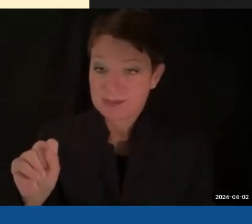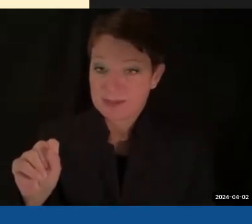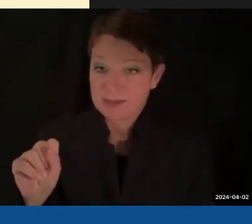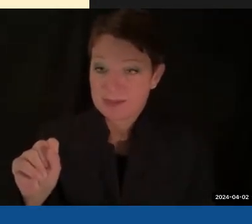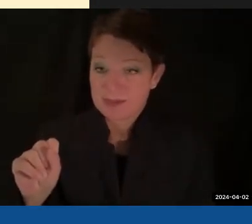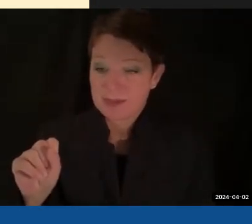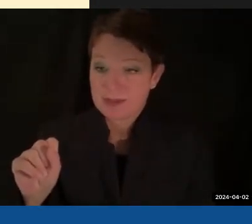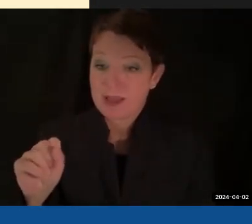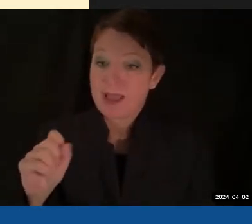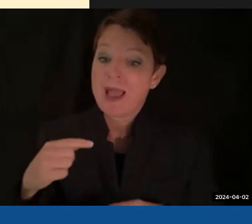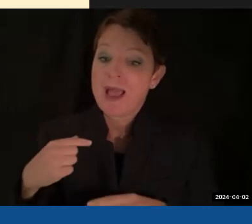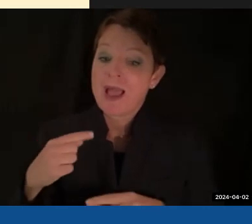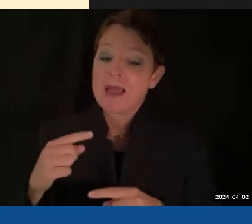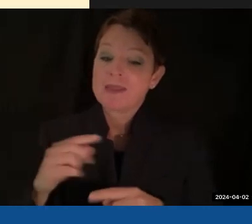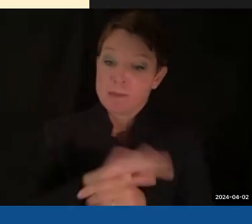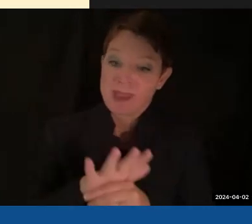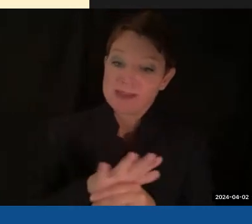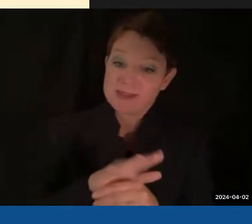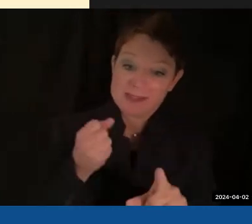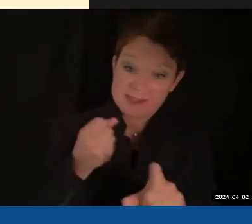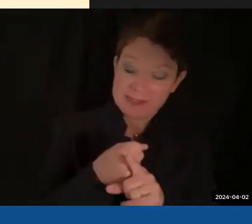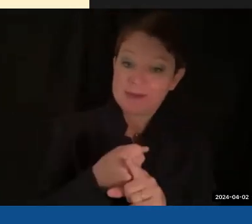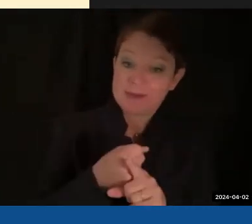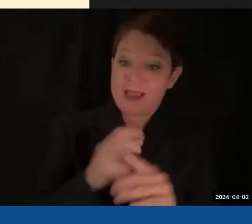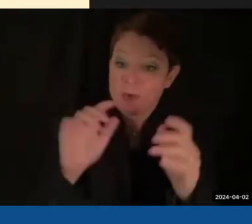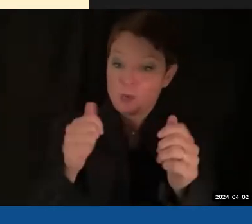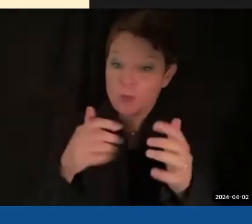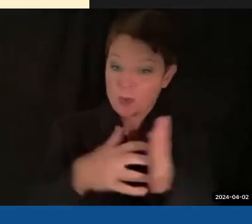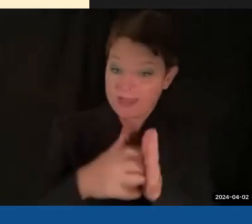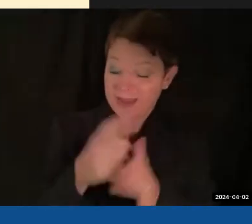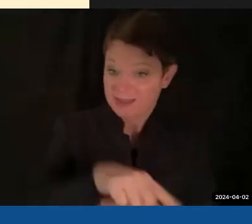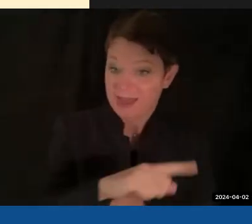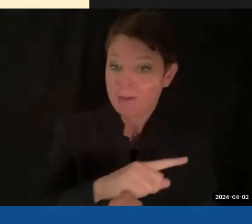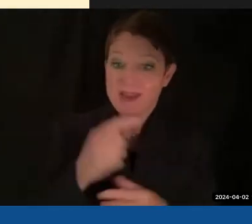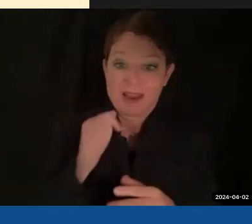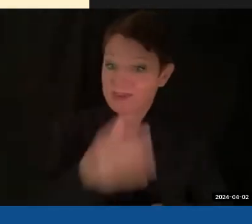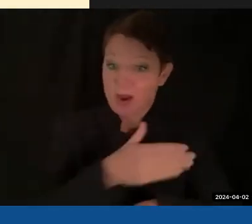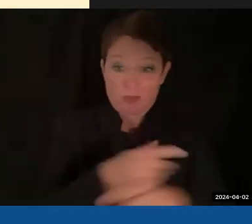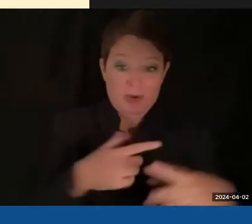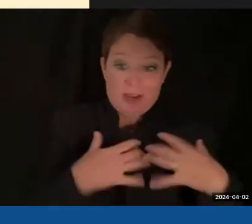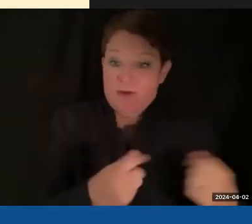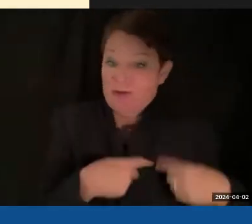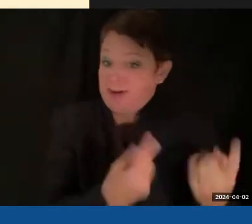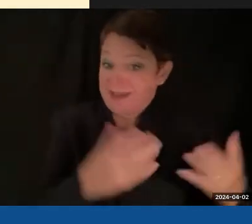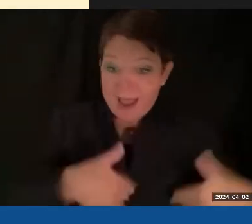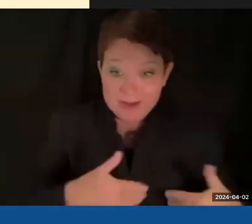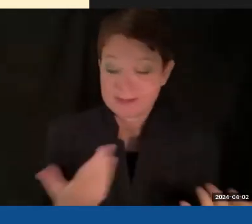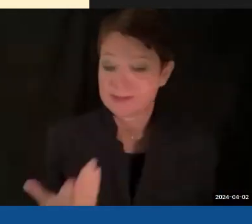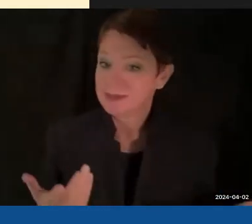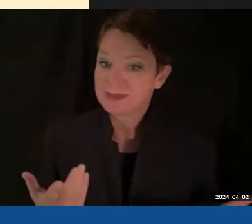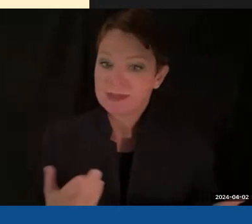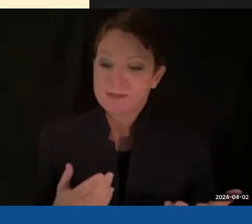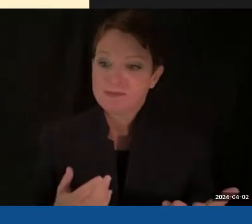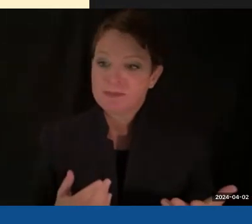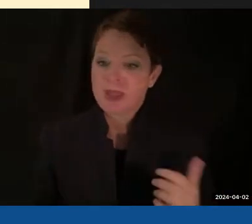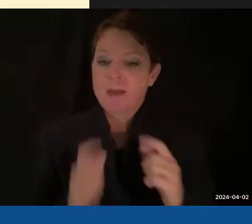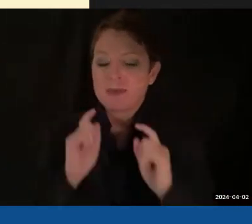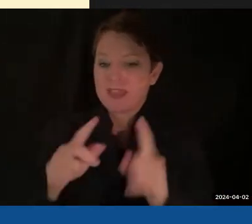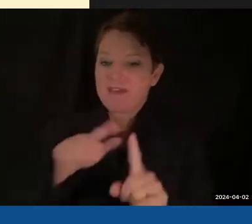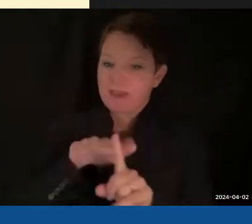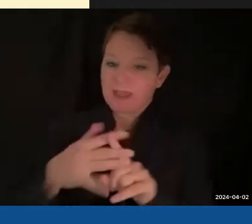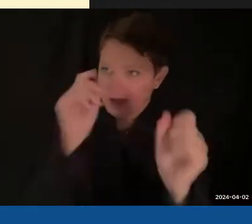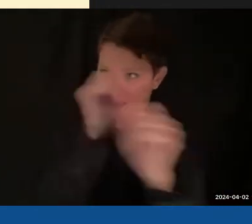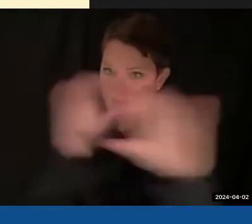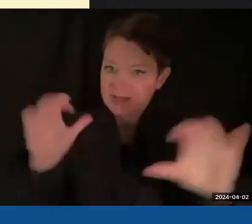they've been weakened by the pandemic and still have yet to recover. So I say this to give some context